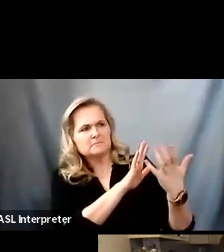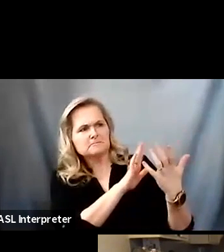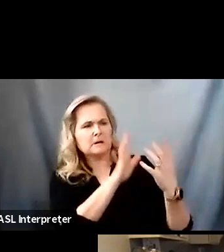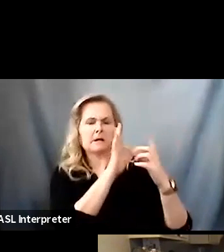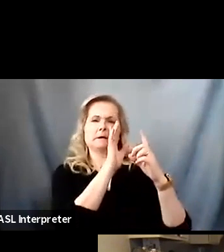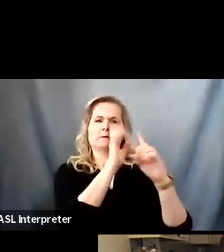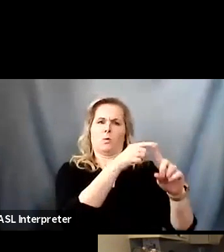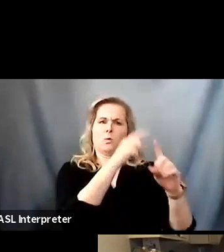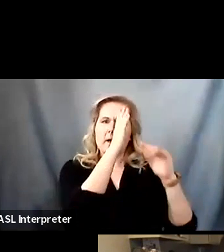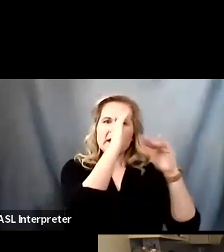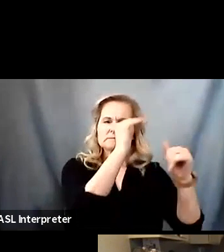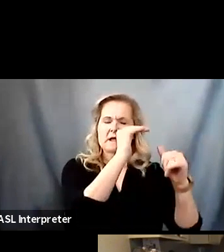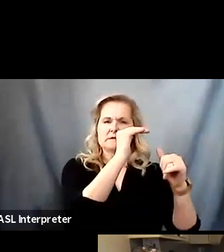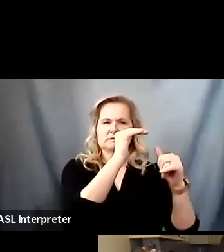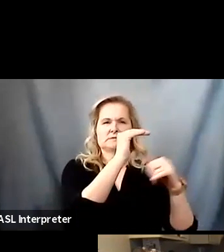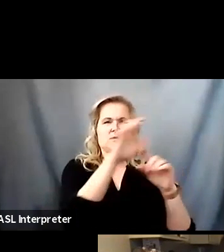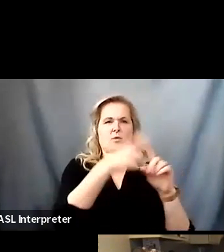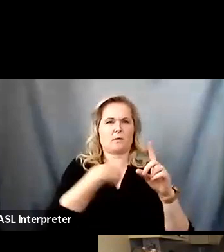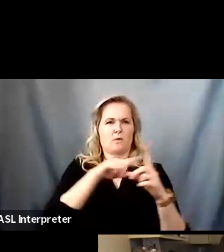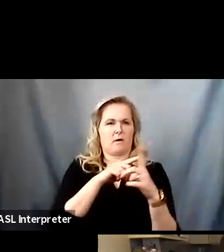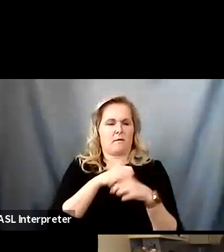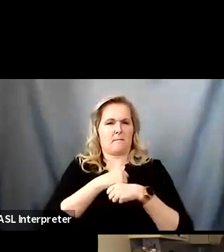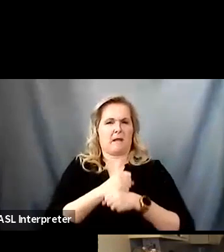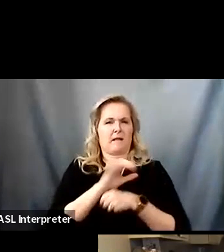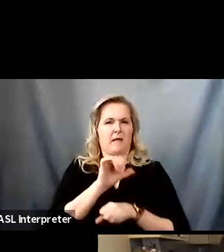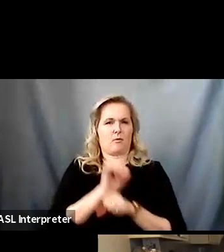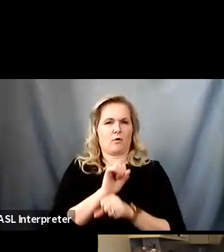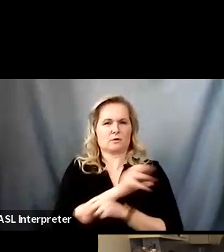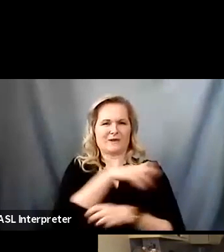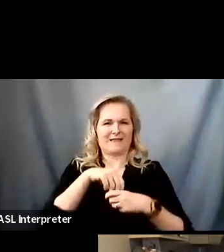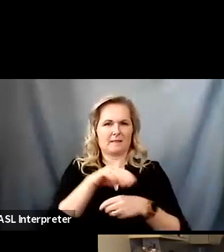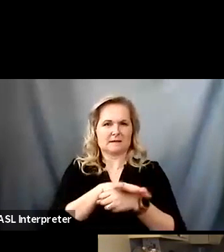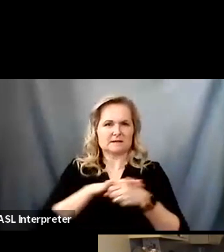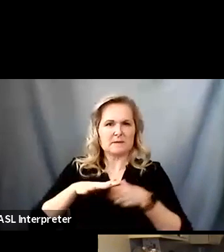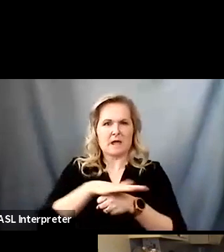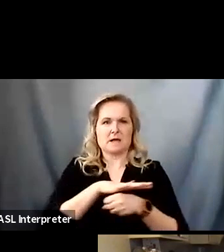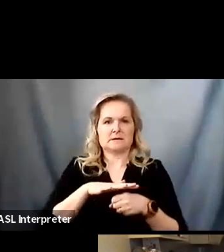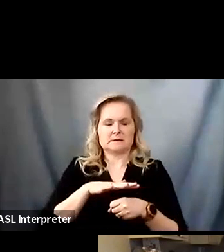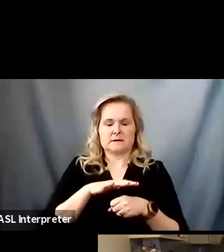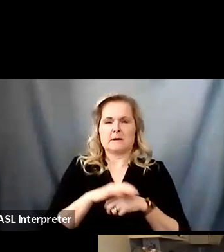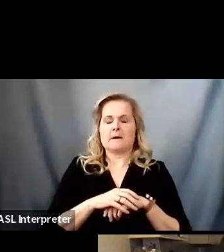we create works in these ways? And